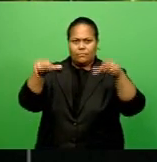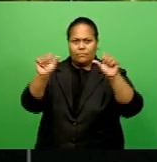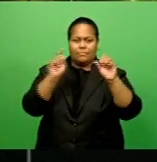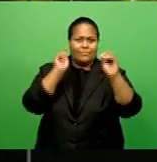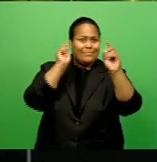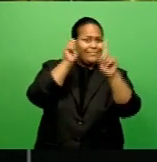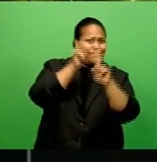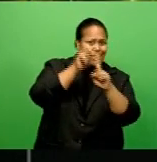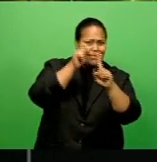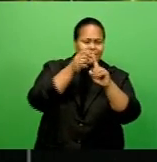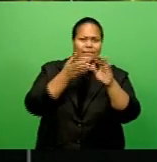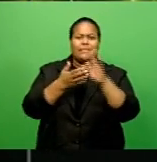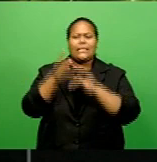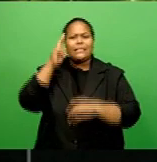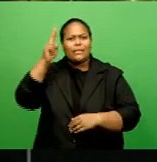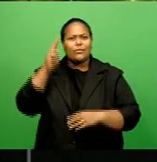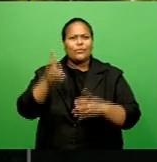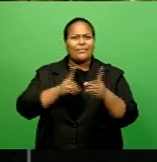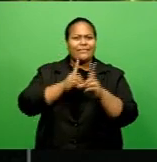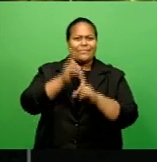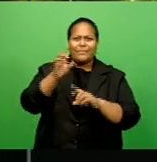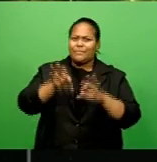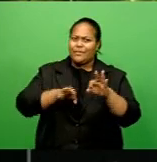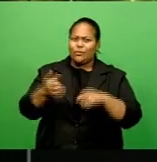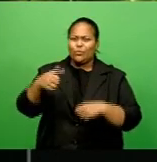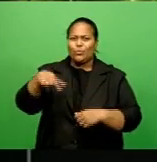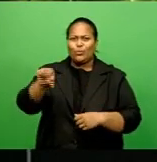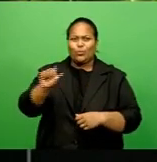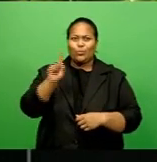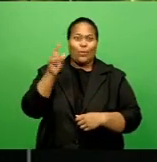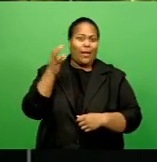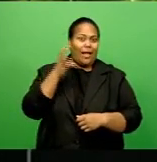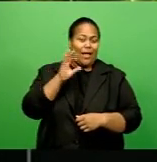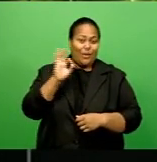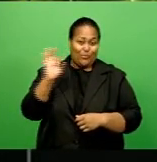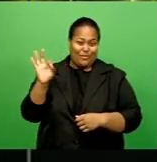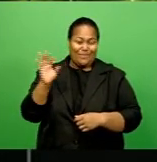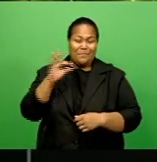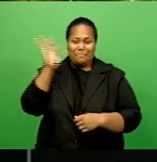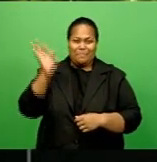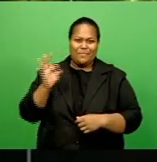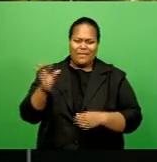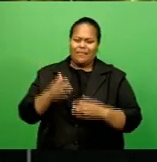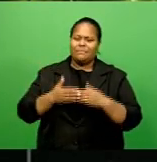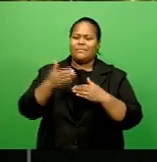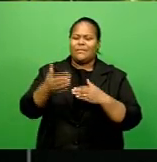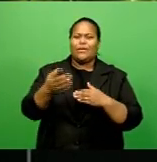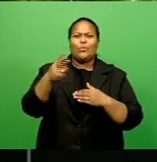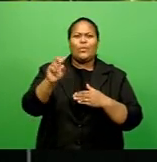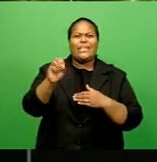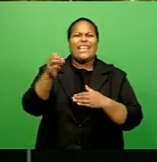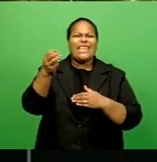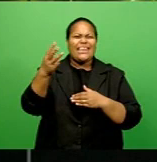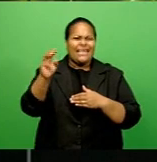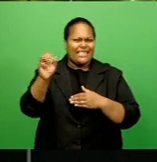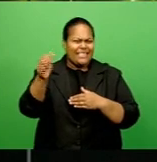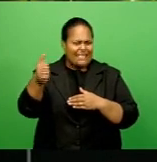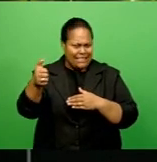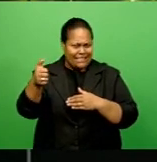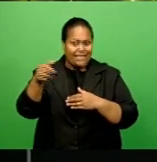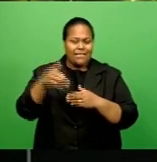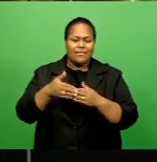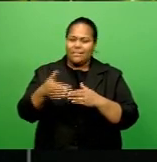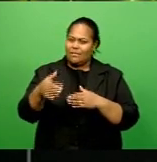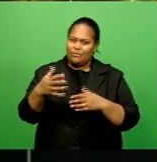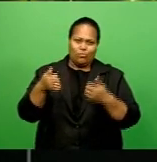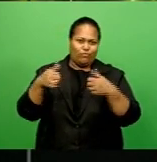the National Development Plan to use 100% renewable energy by 2036. Minister for Infrastructure Chone Usamate confirmed